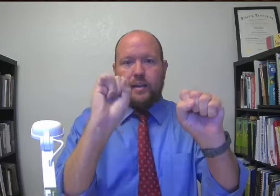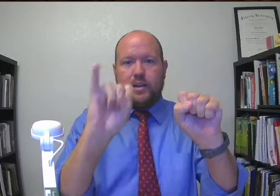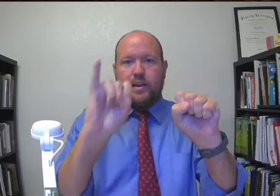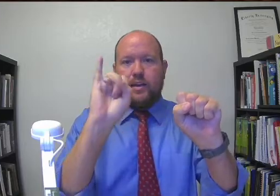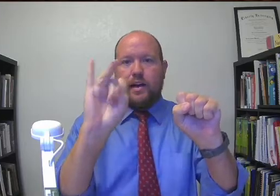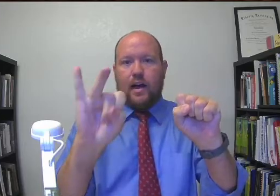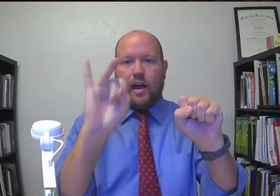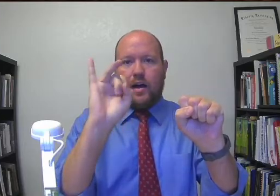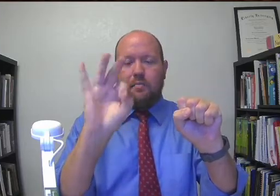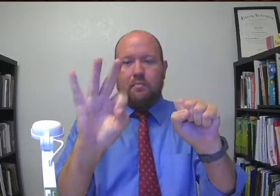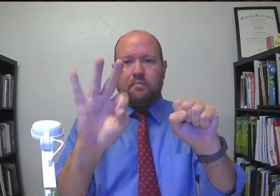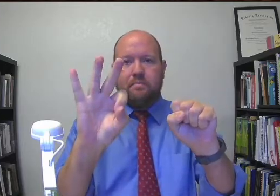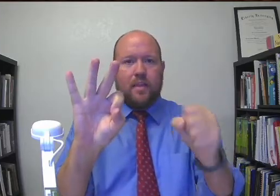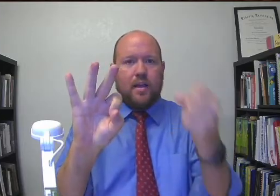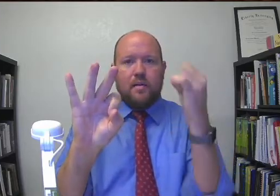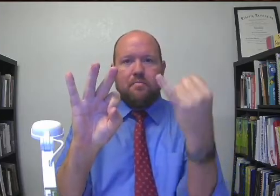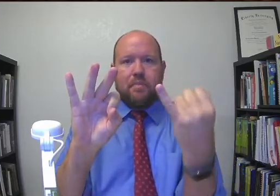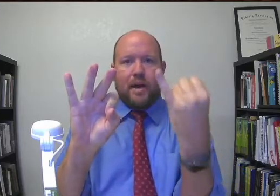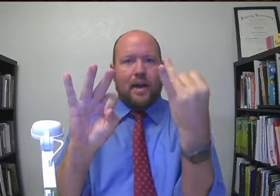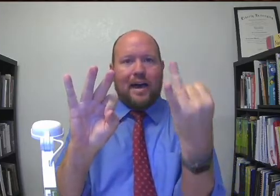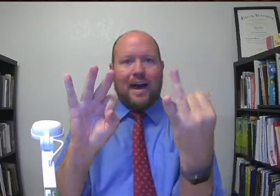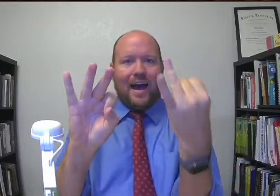Com-bine.